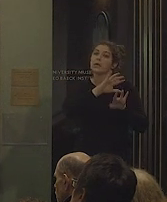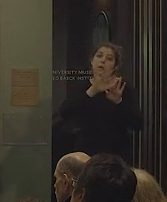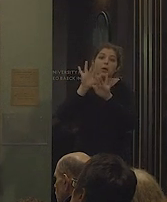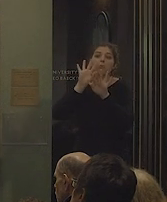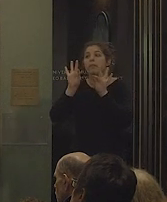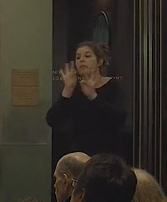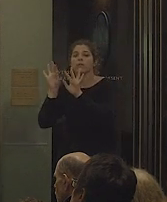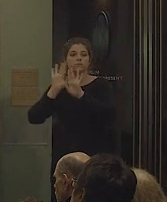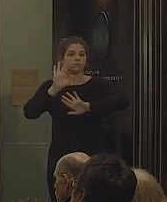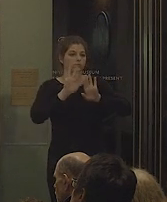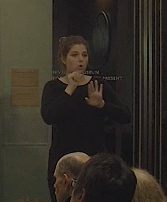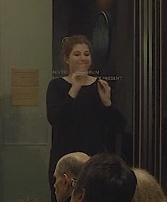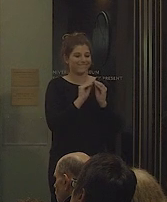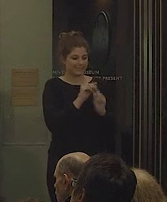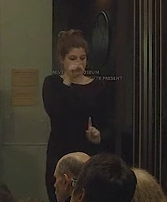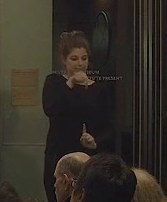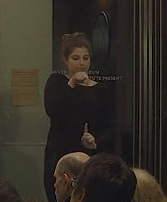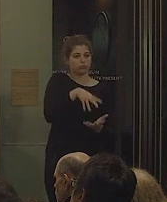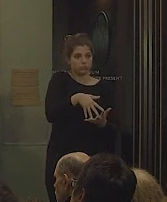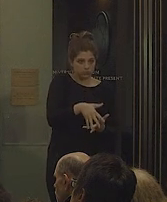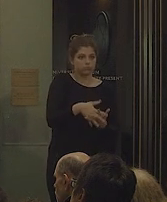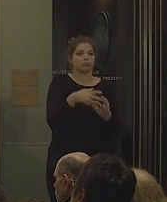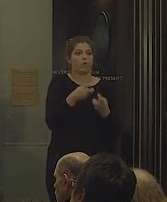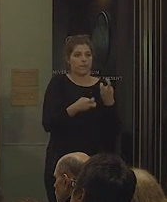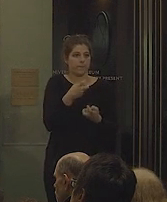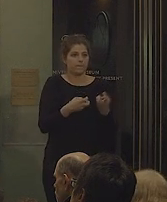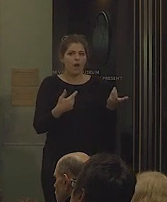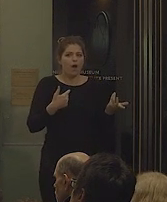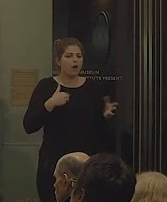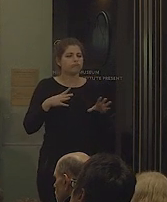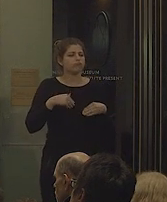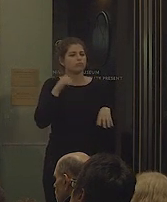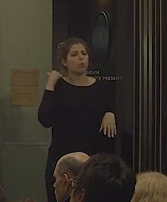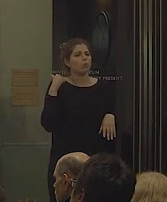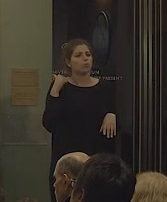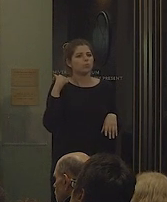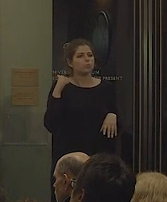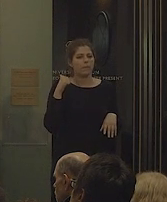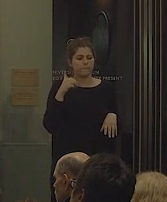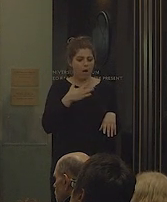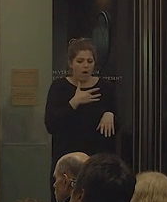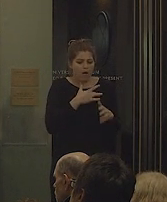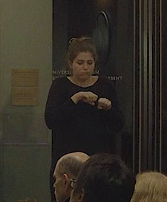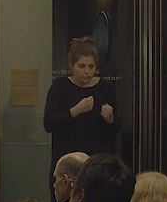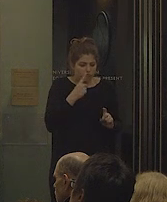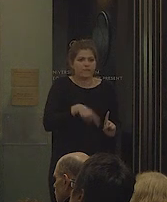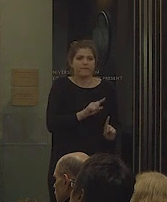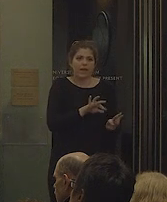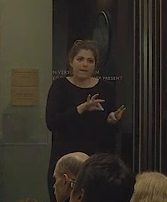we'll do that, but we're not going to fix the problem. I'm not okay with it. My heart breaks for that family.